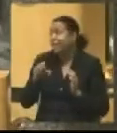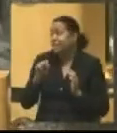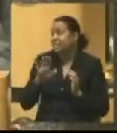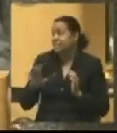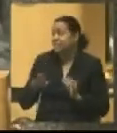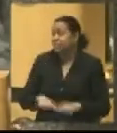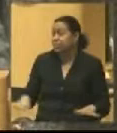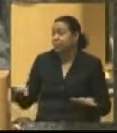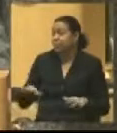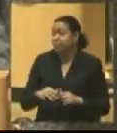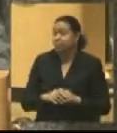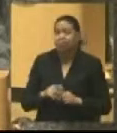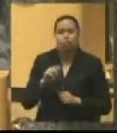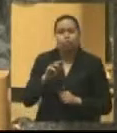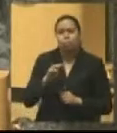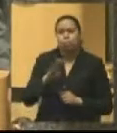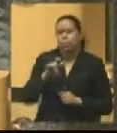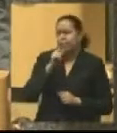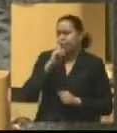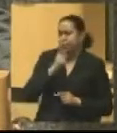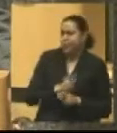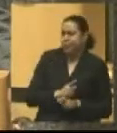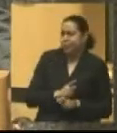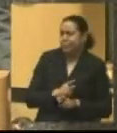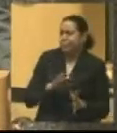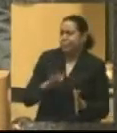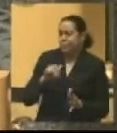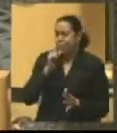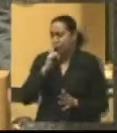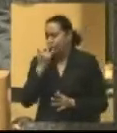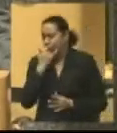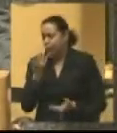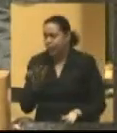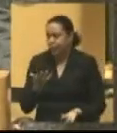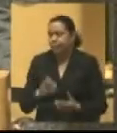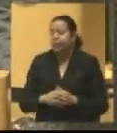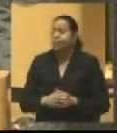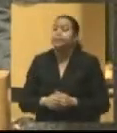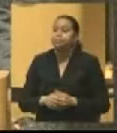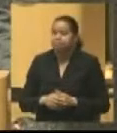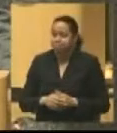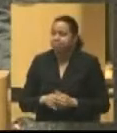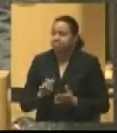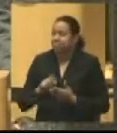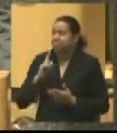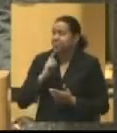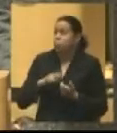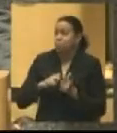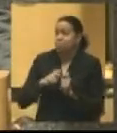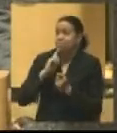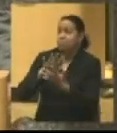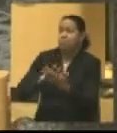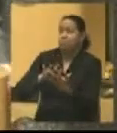plantation. Trumbull wasn't sure the critics were right, but he could not be sure they were wrong either. This was a serious problem